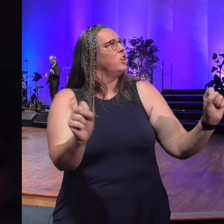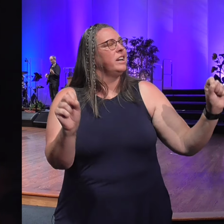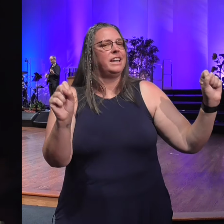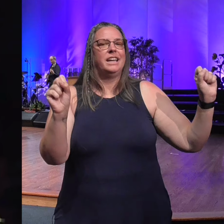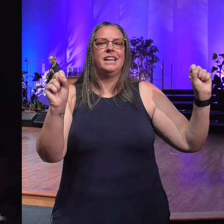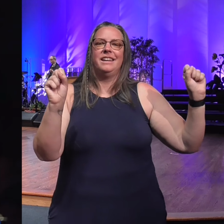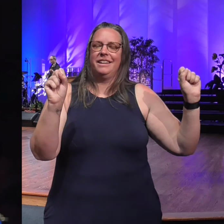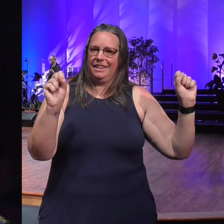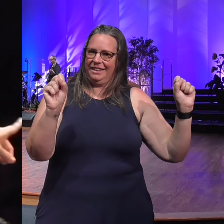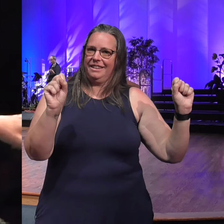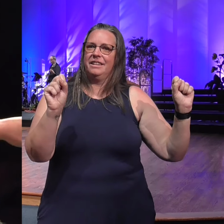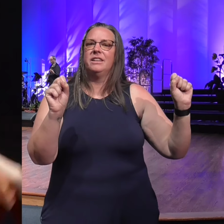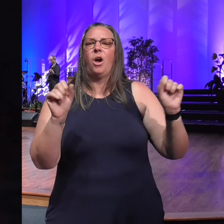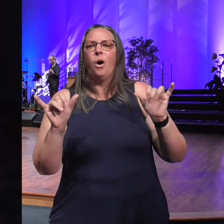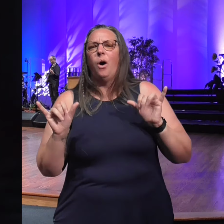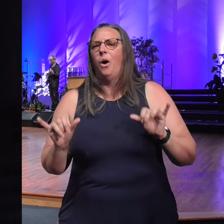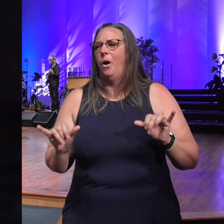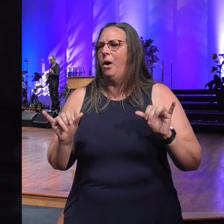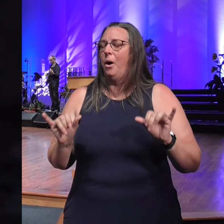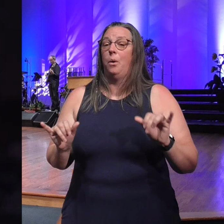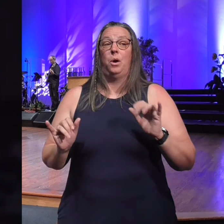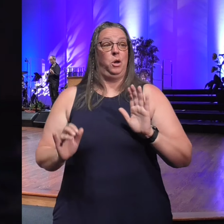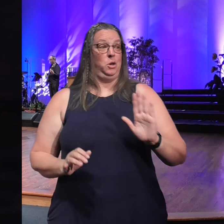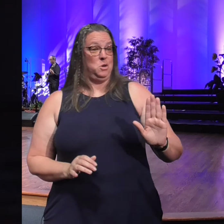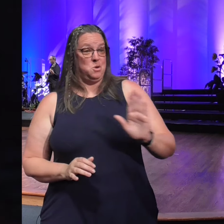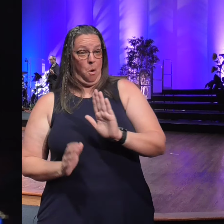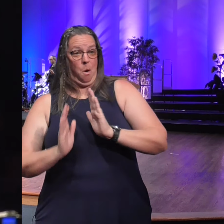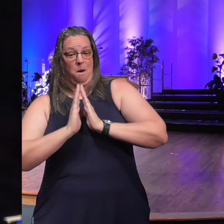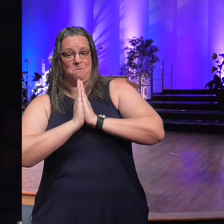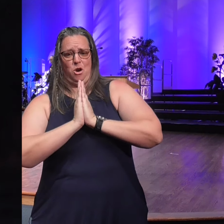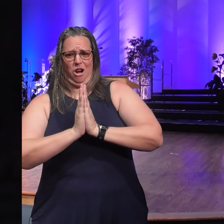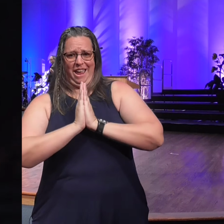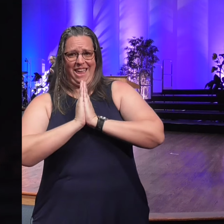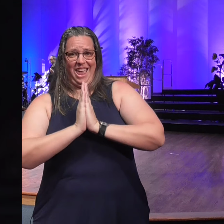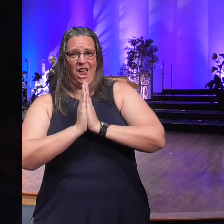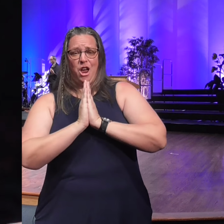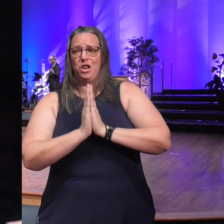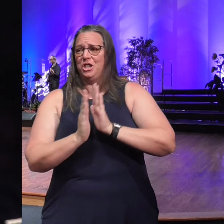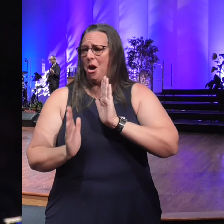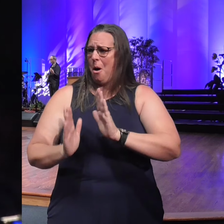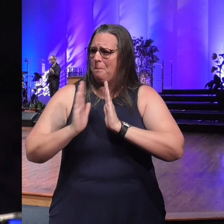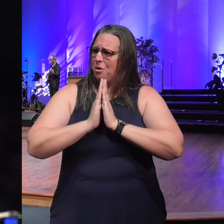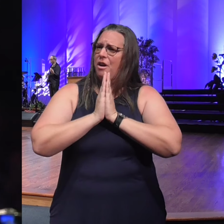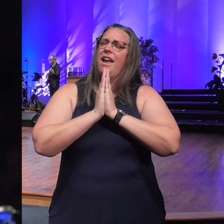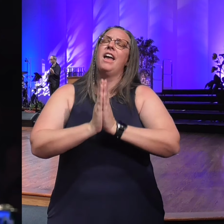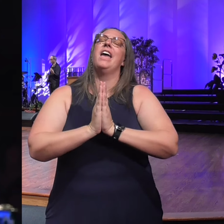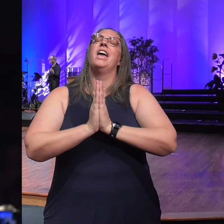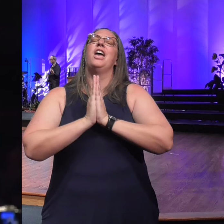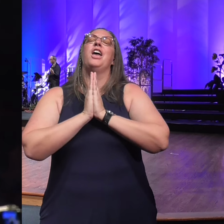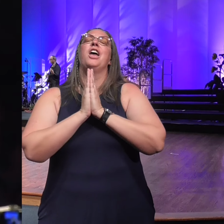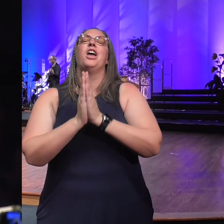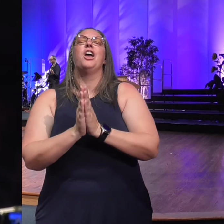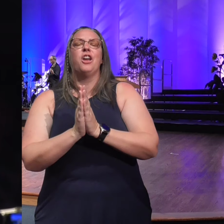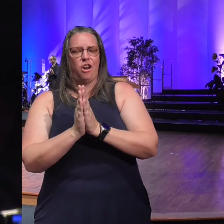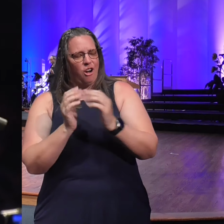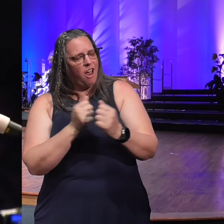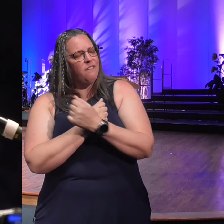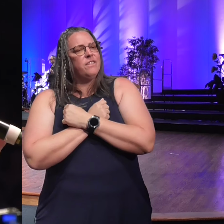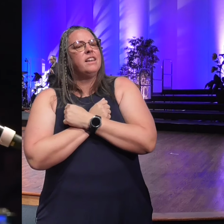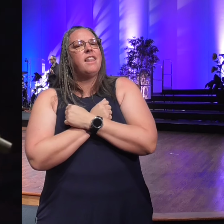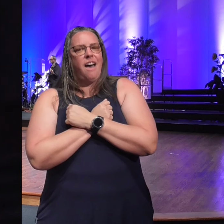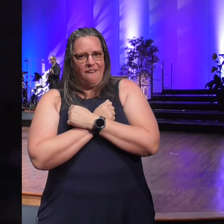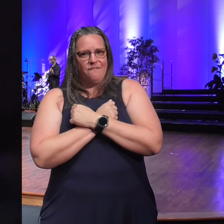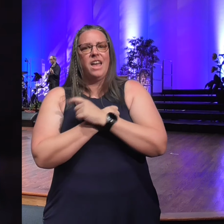free. Oh, your prayer, your prayer, your prayer, your prayer of love.